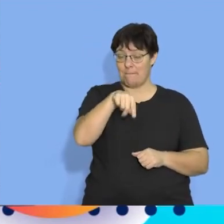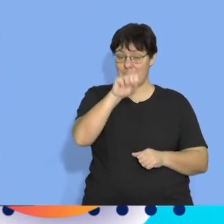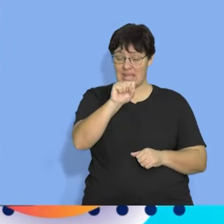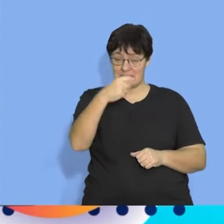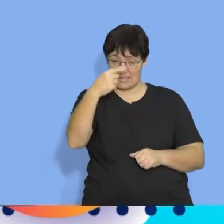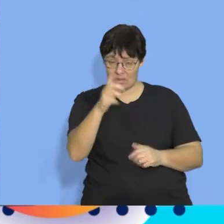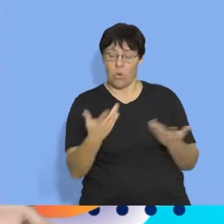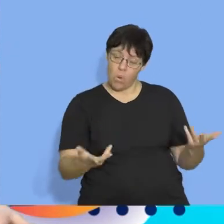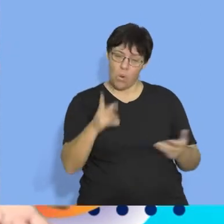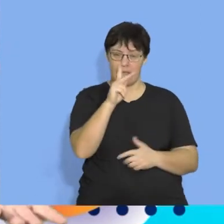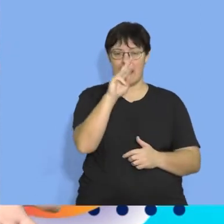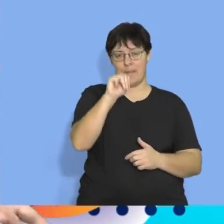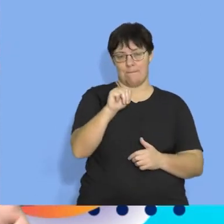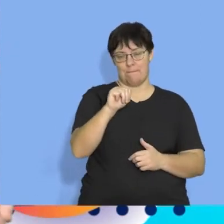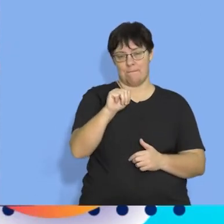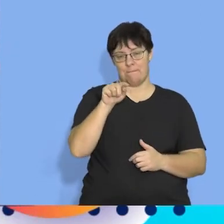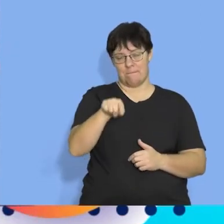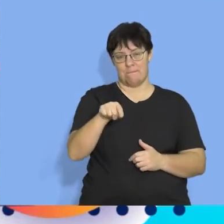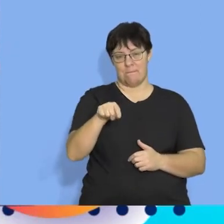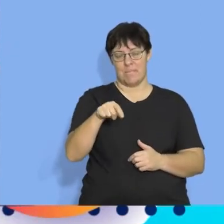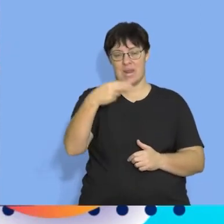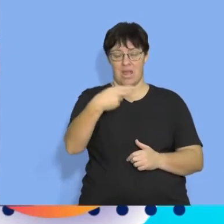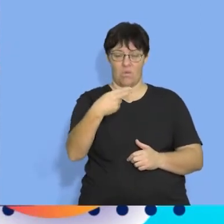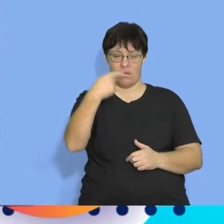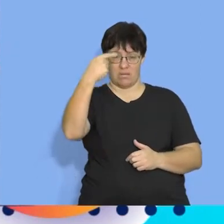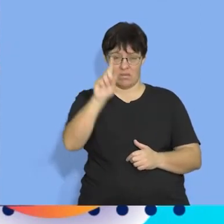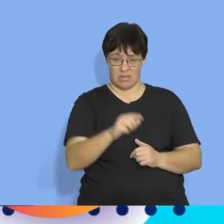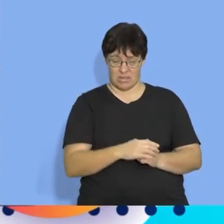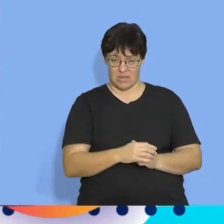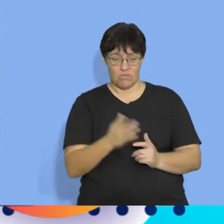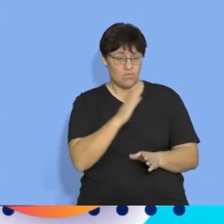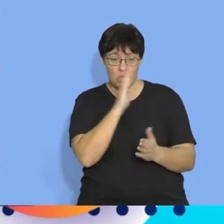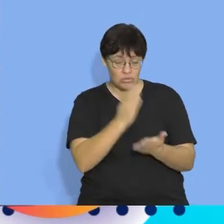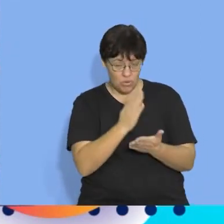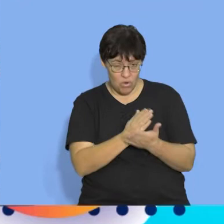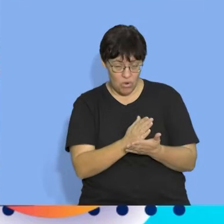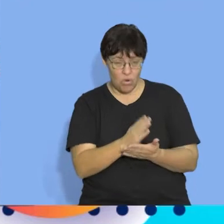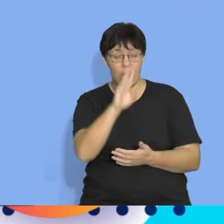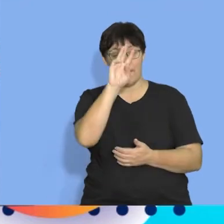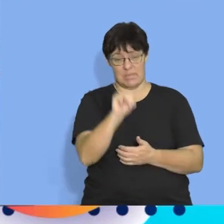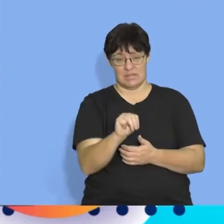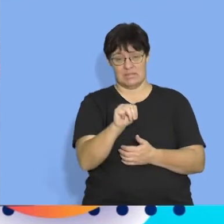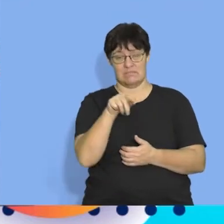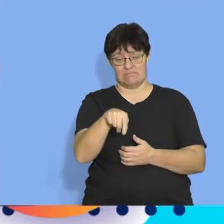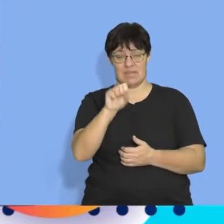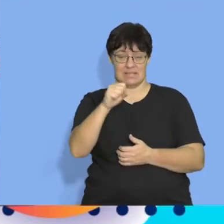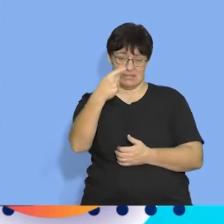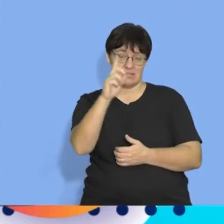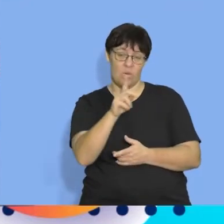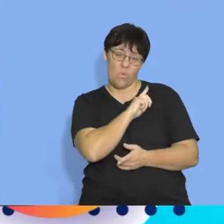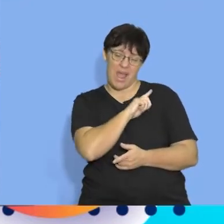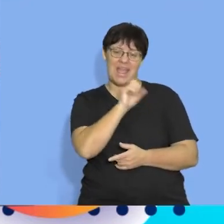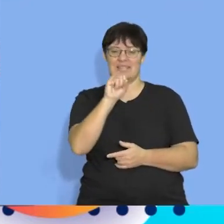meters per second or kilometers per hour. If you're not sure, meters per second, Those are the SI